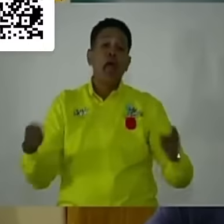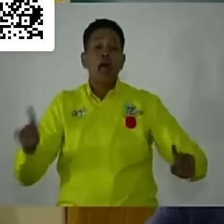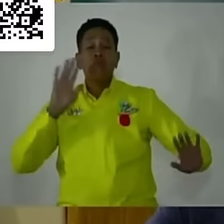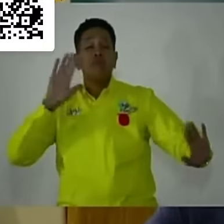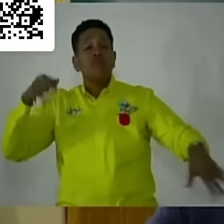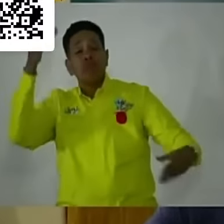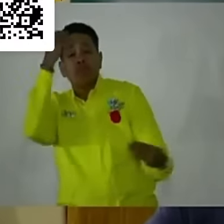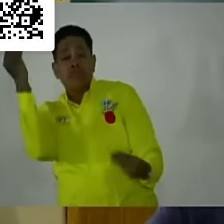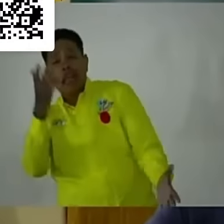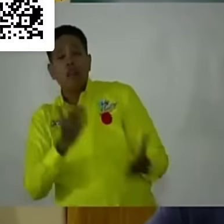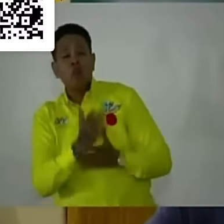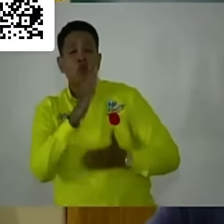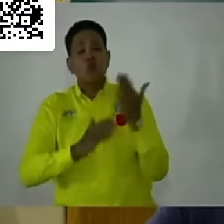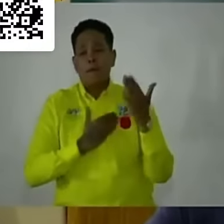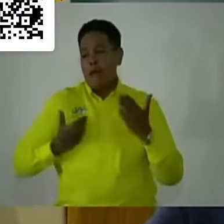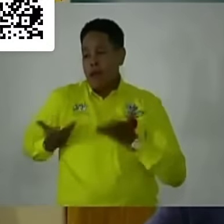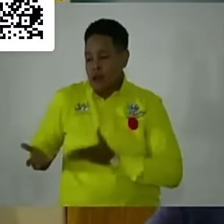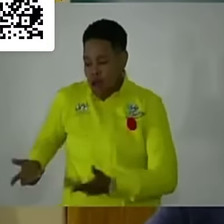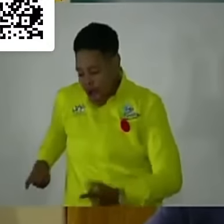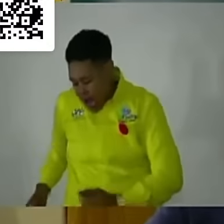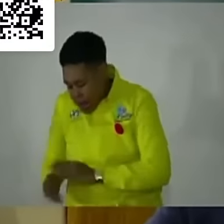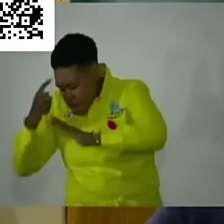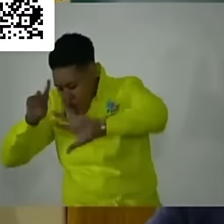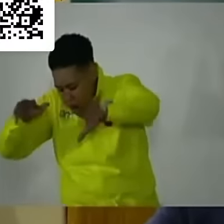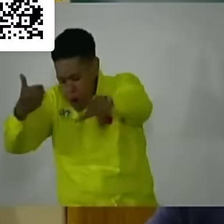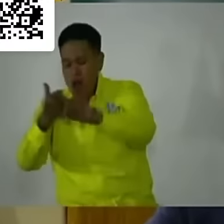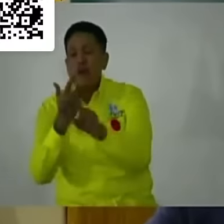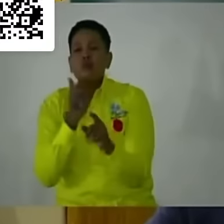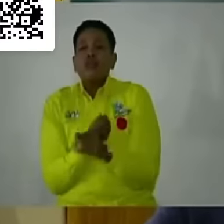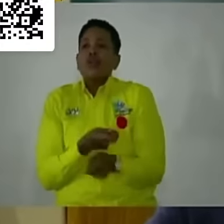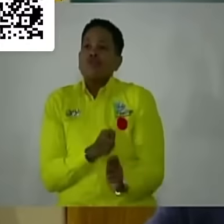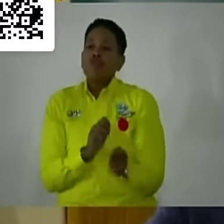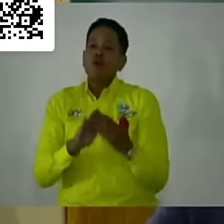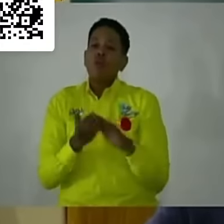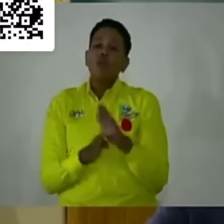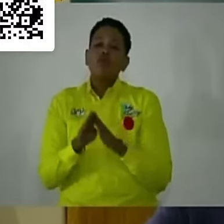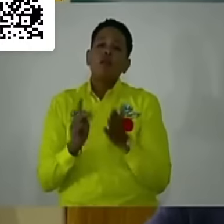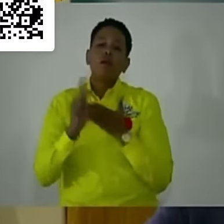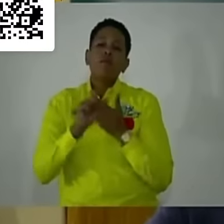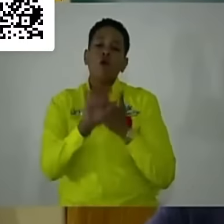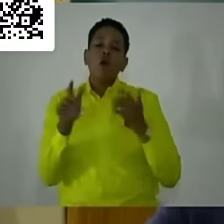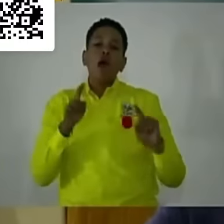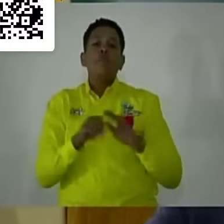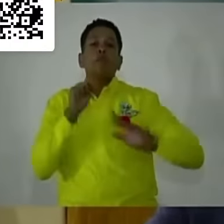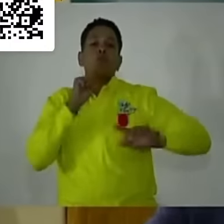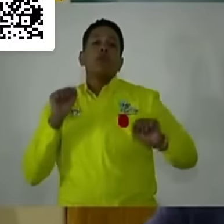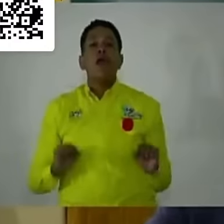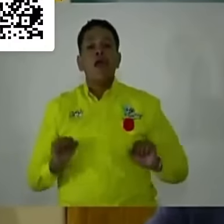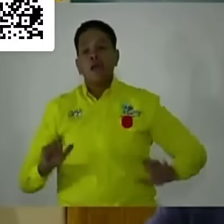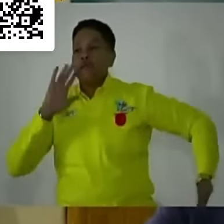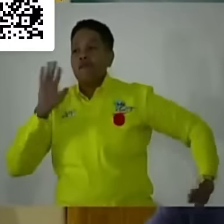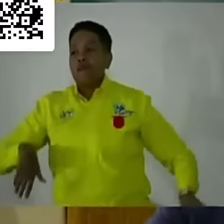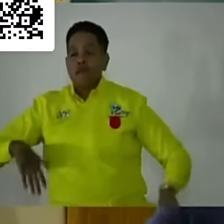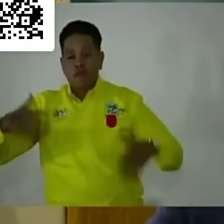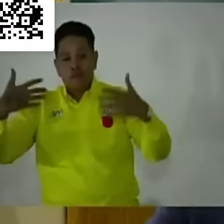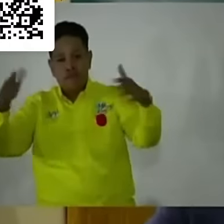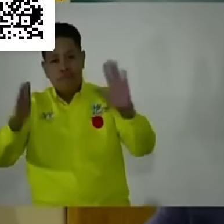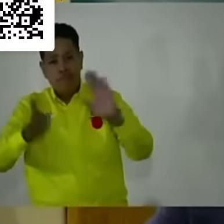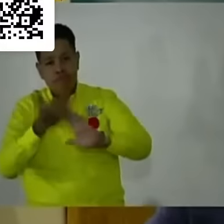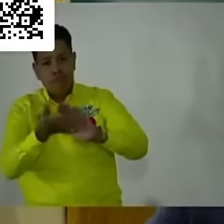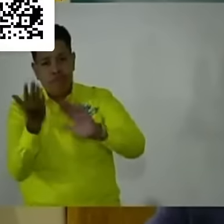said by some members, for the Bauxite Community Development Program to be able to continue.